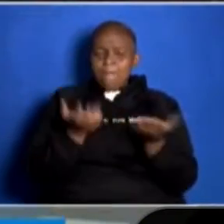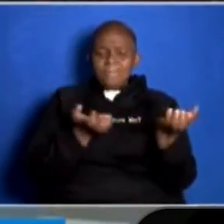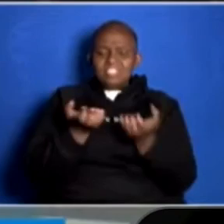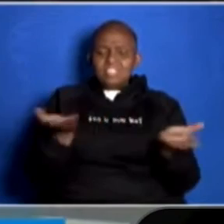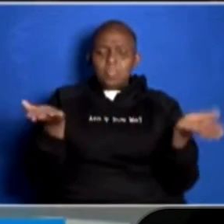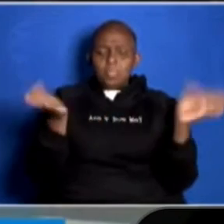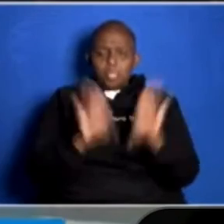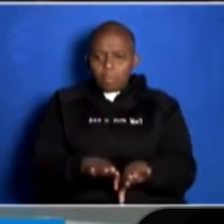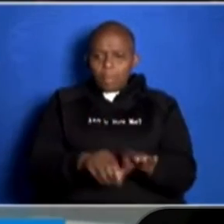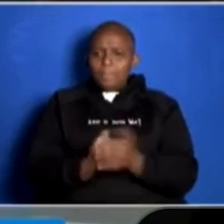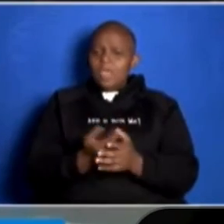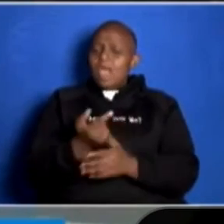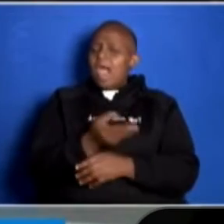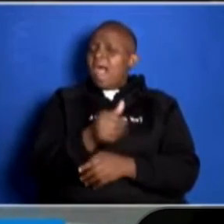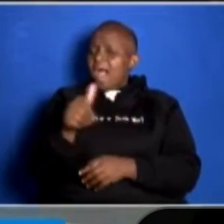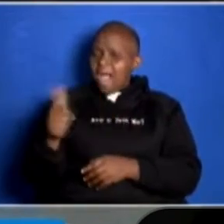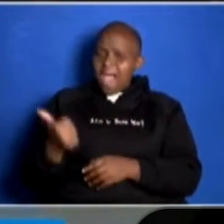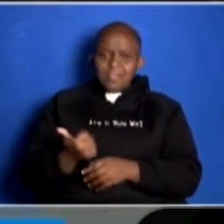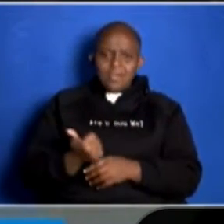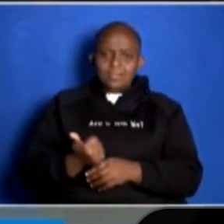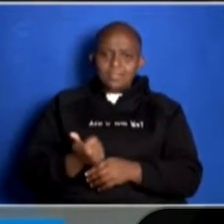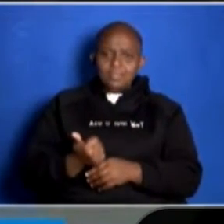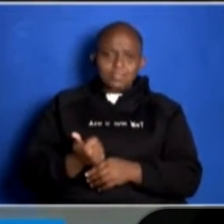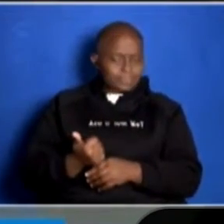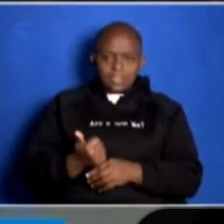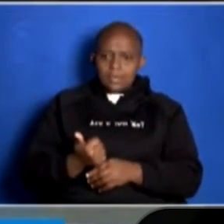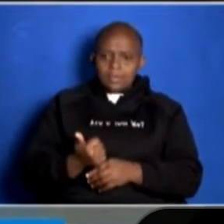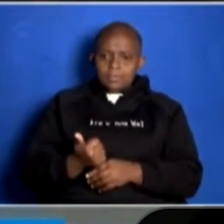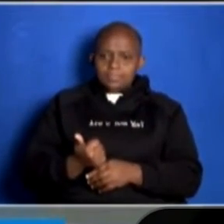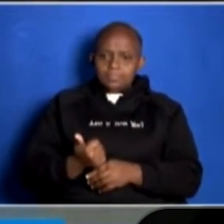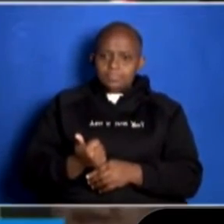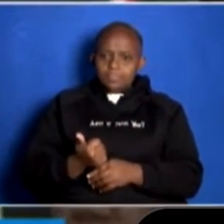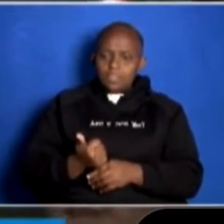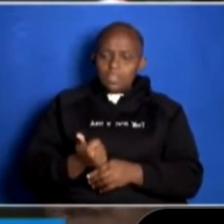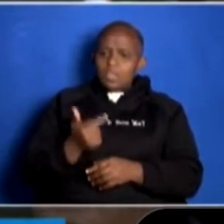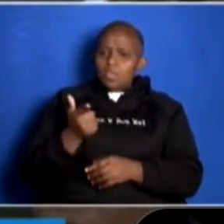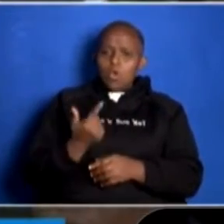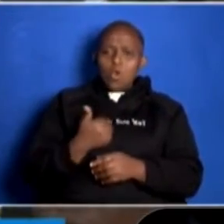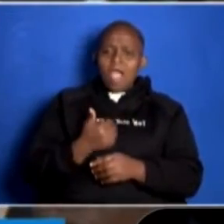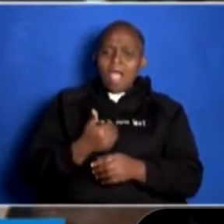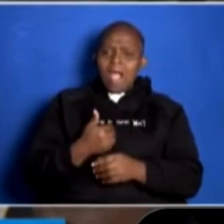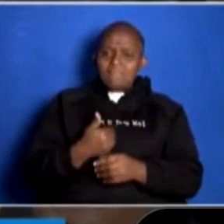people here. You no longer having your niche that you used to have.